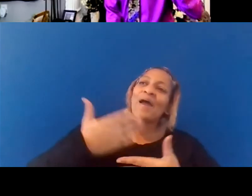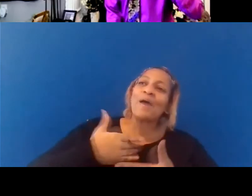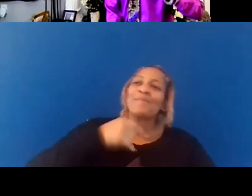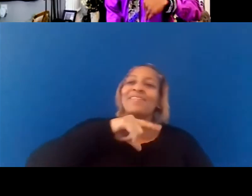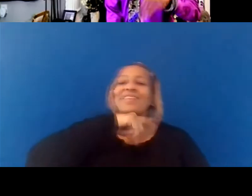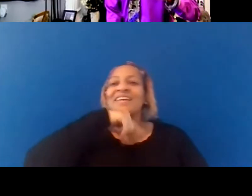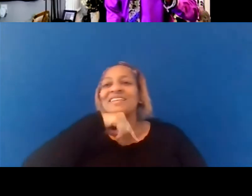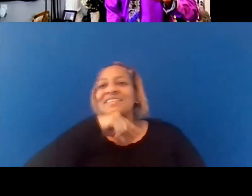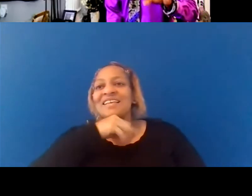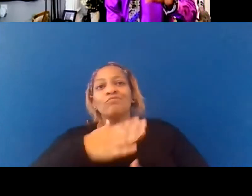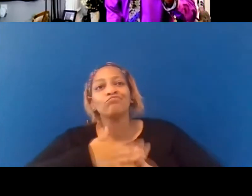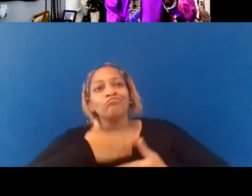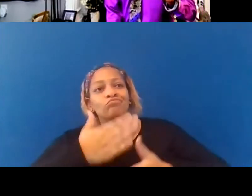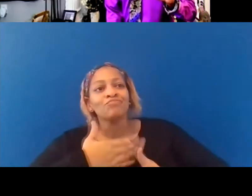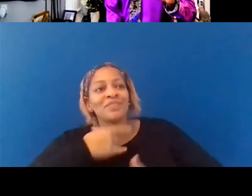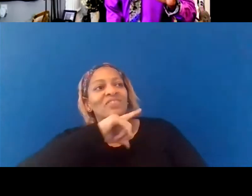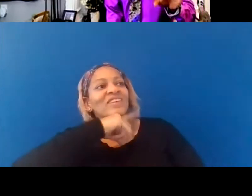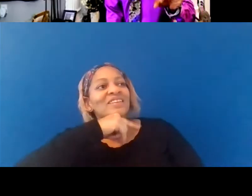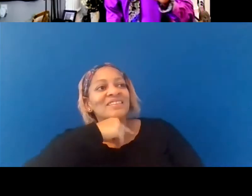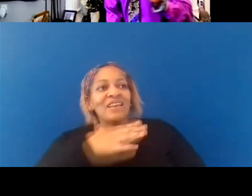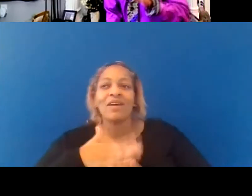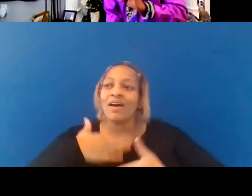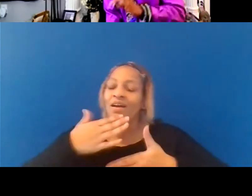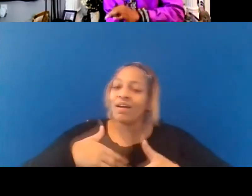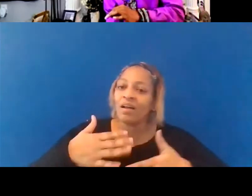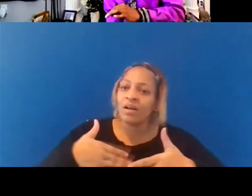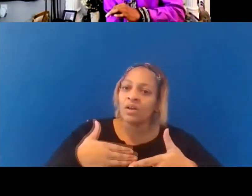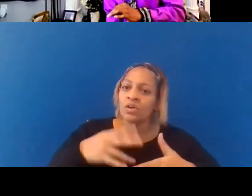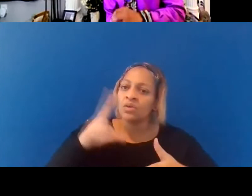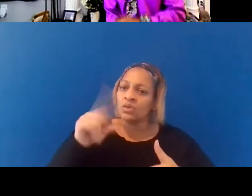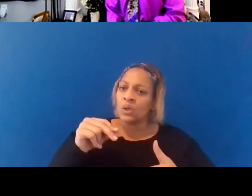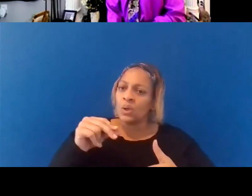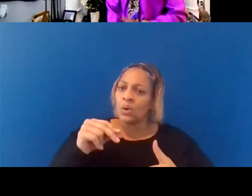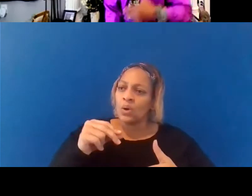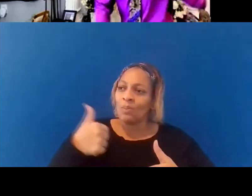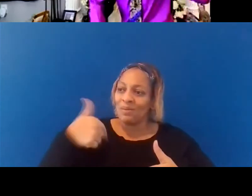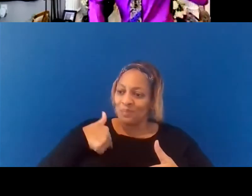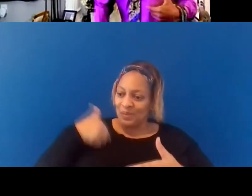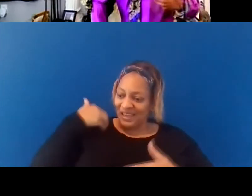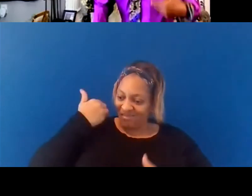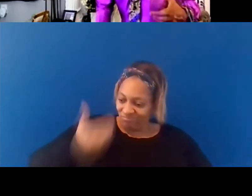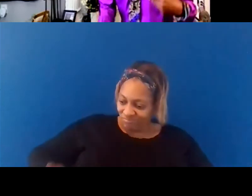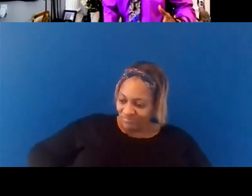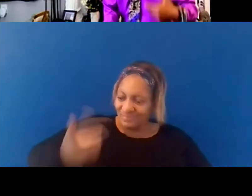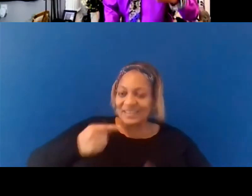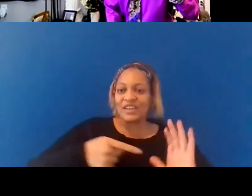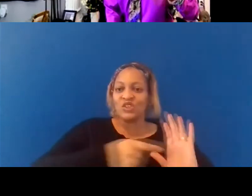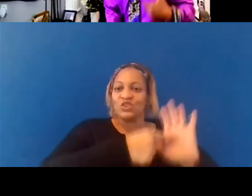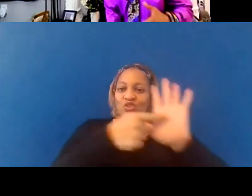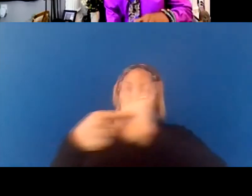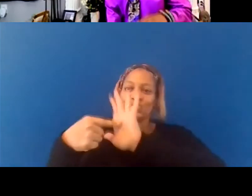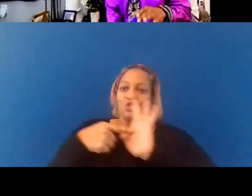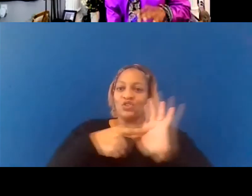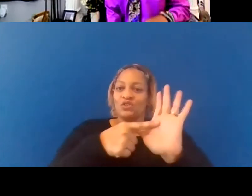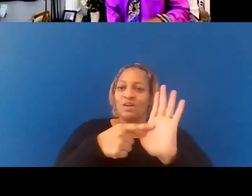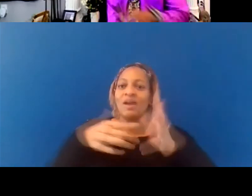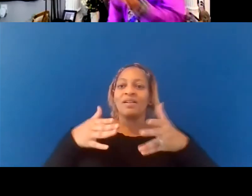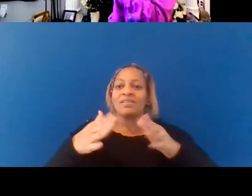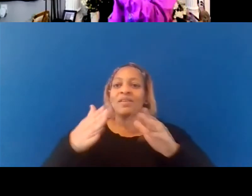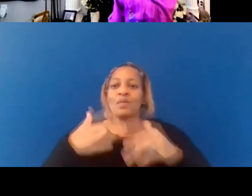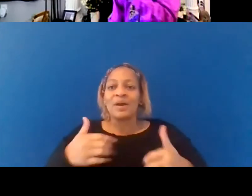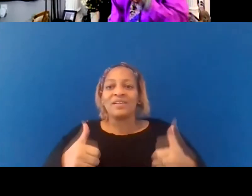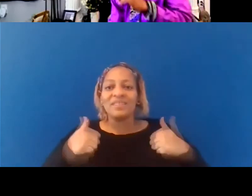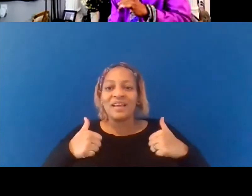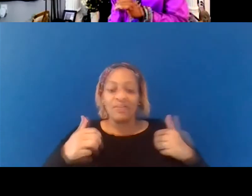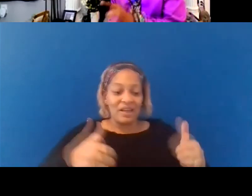for my life to be thanks living, to let my life be a living demonstration